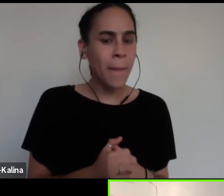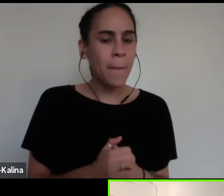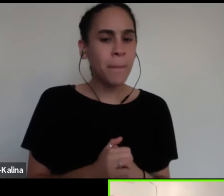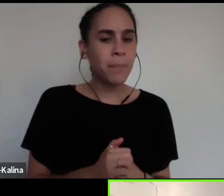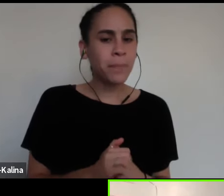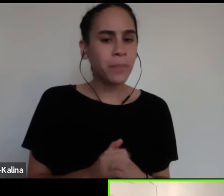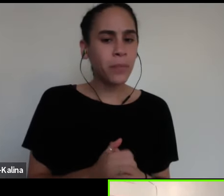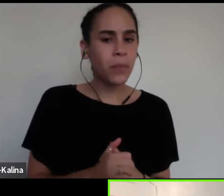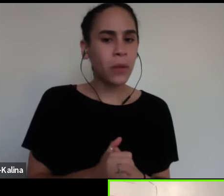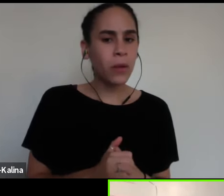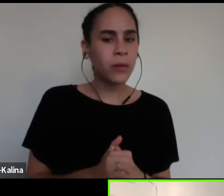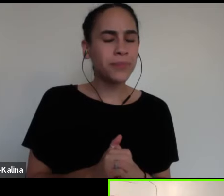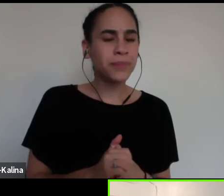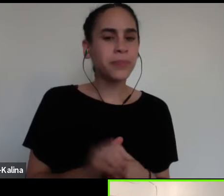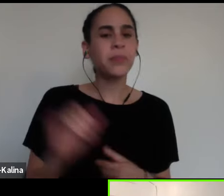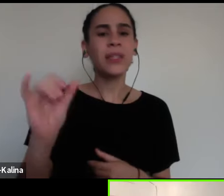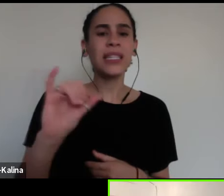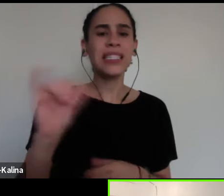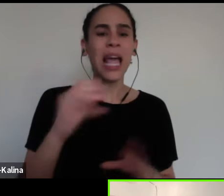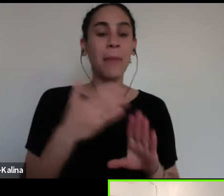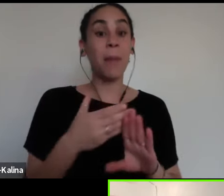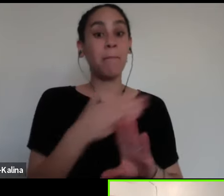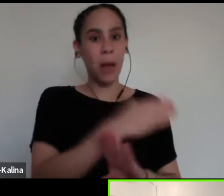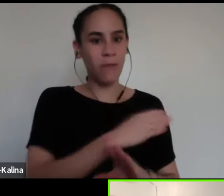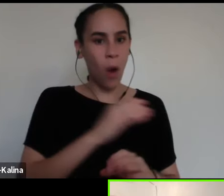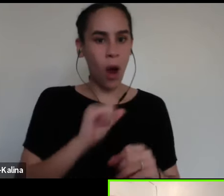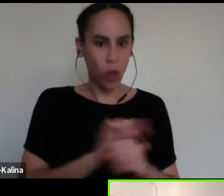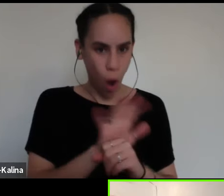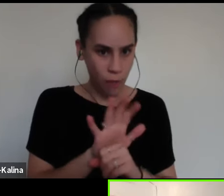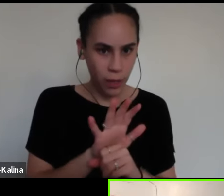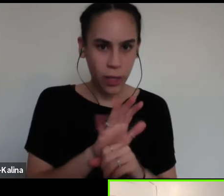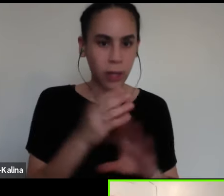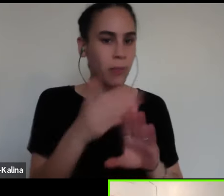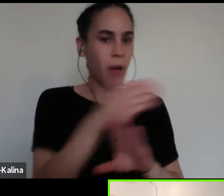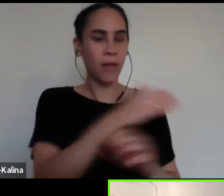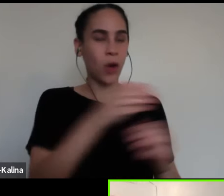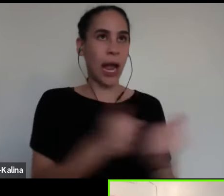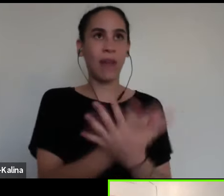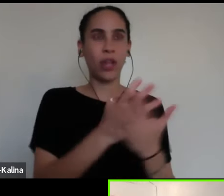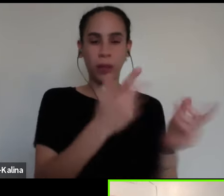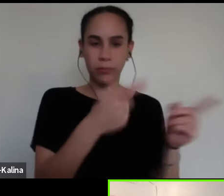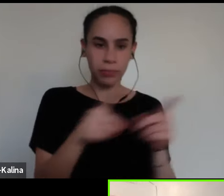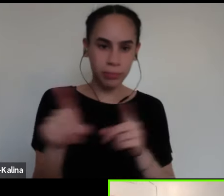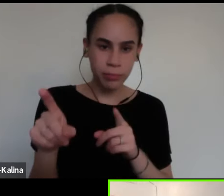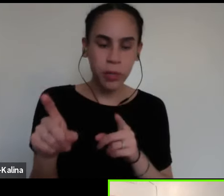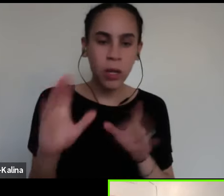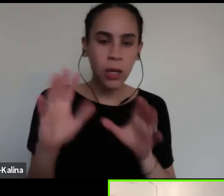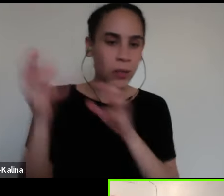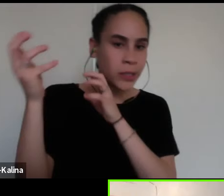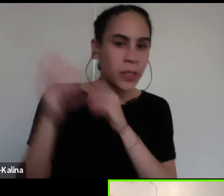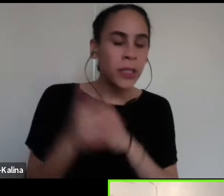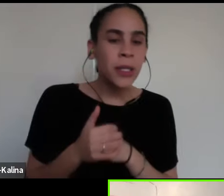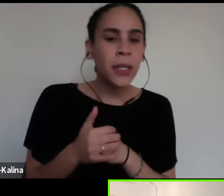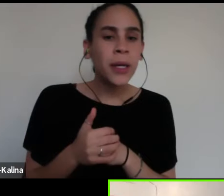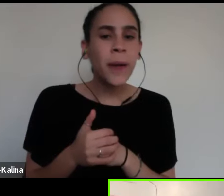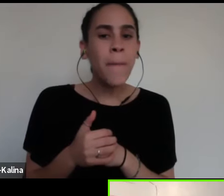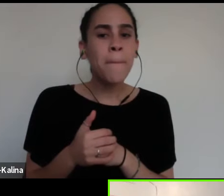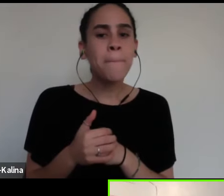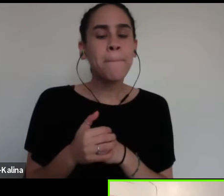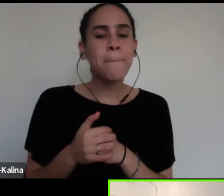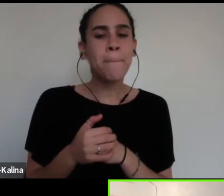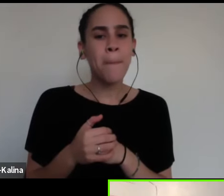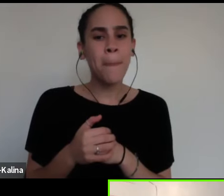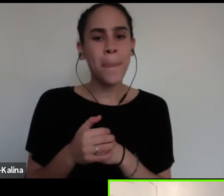before, pre-COVID and pre all of this, in the same way that you would recognize when